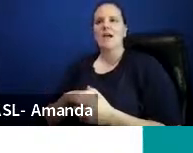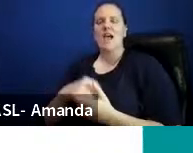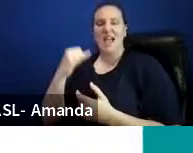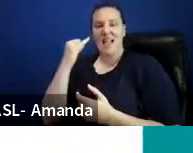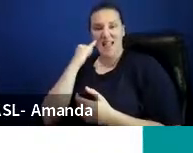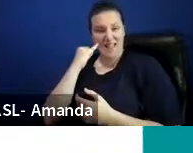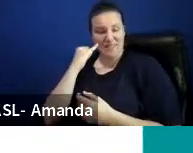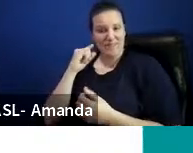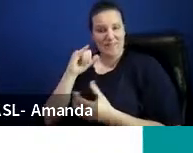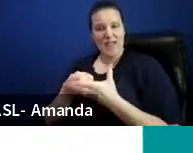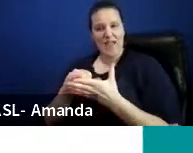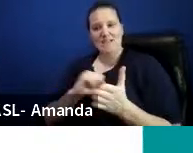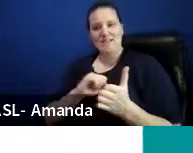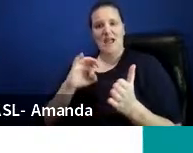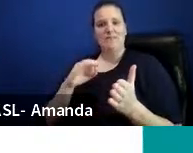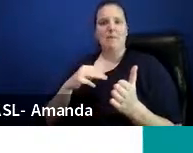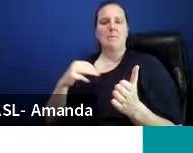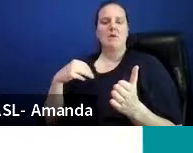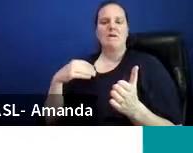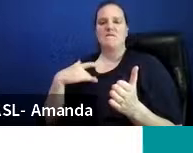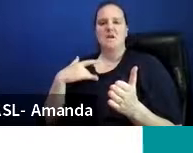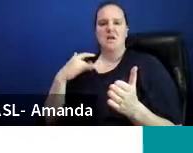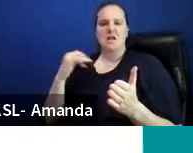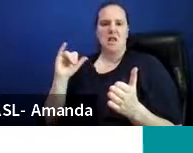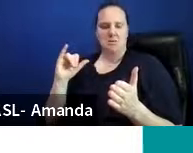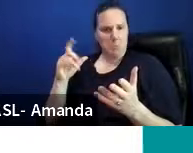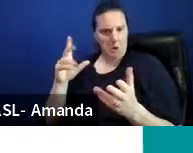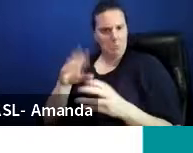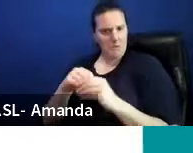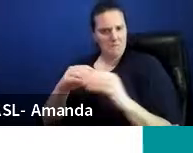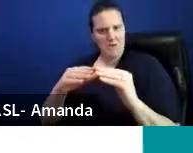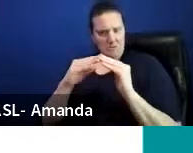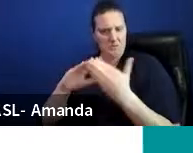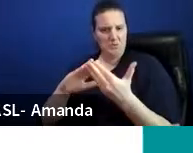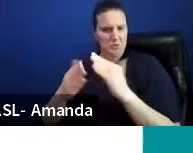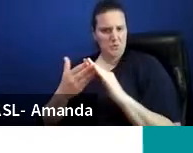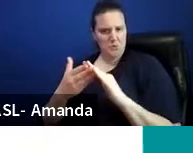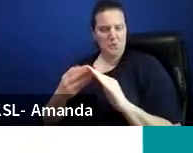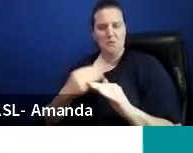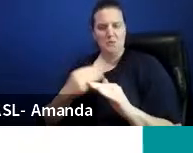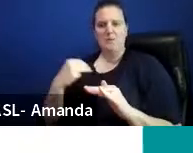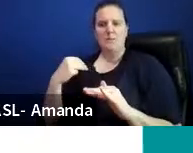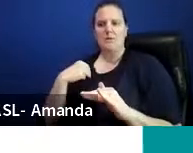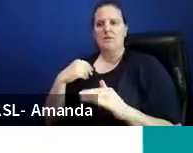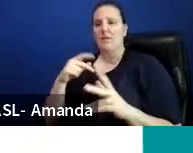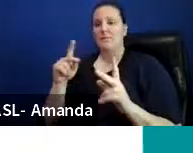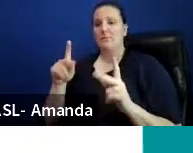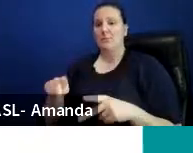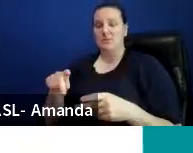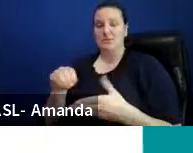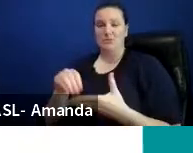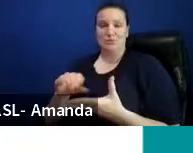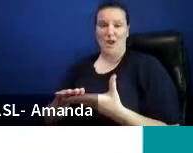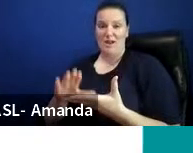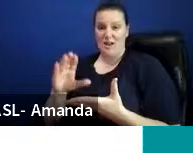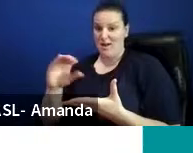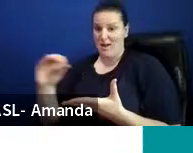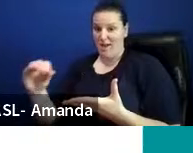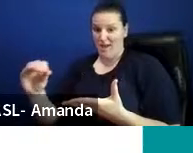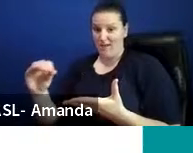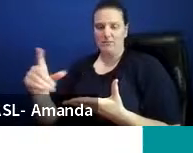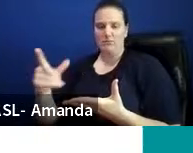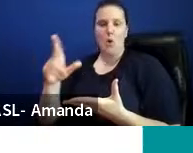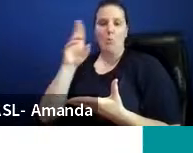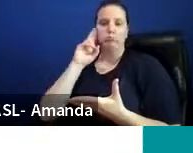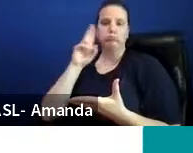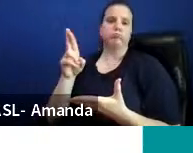a staff member felt that they were a part of an equity priority community member, if the person did write none, we respected that.